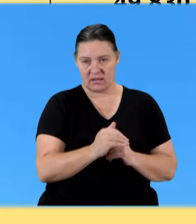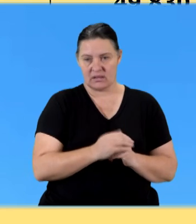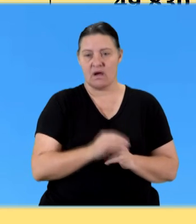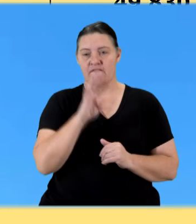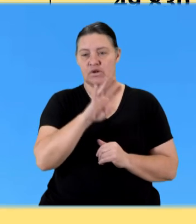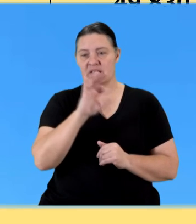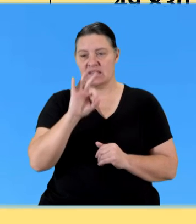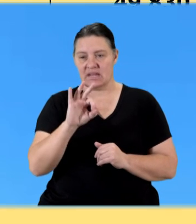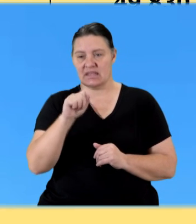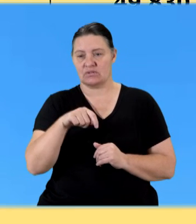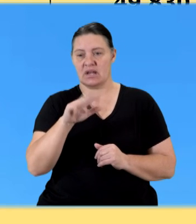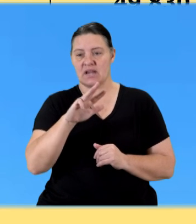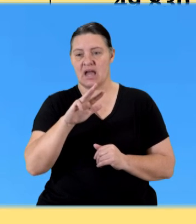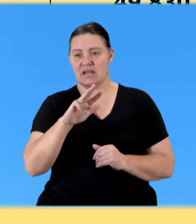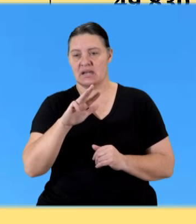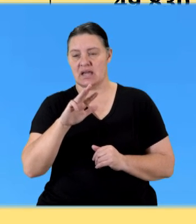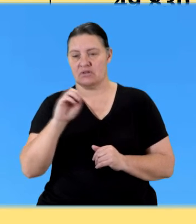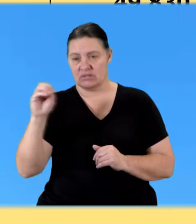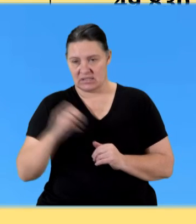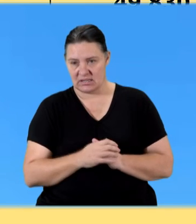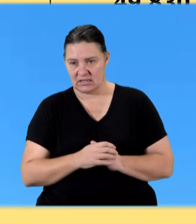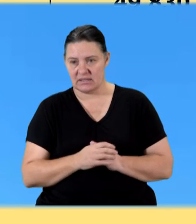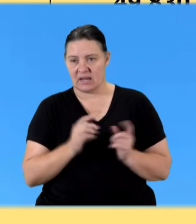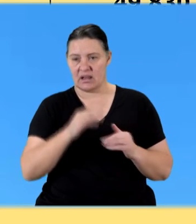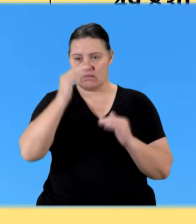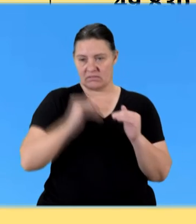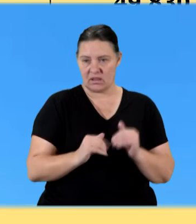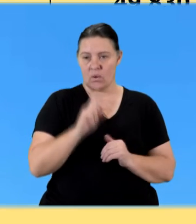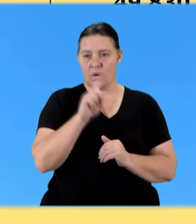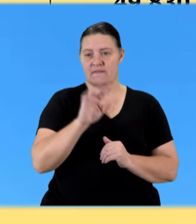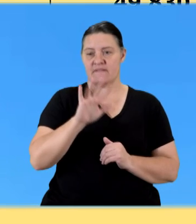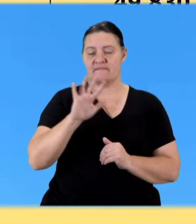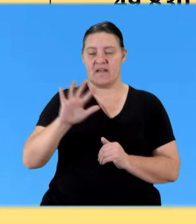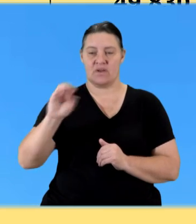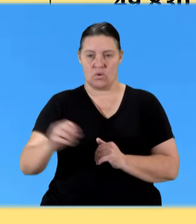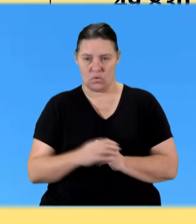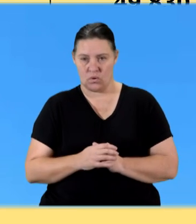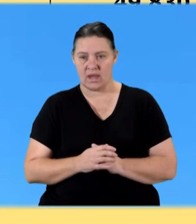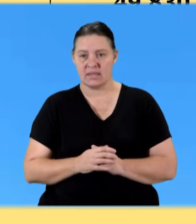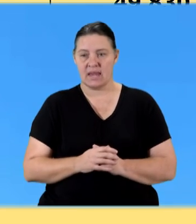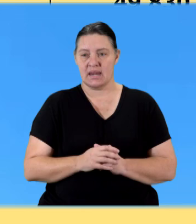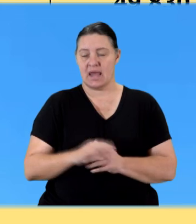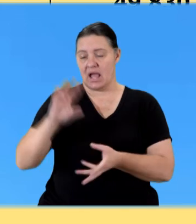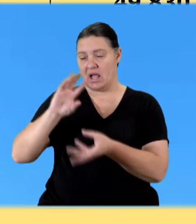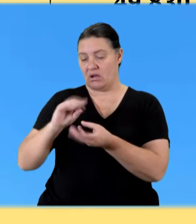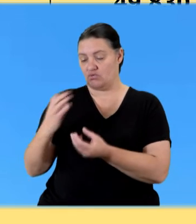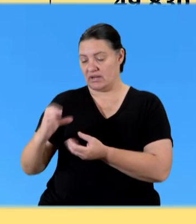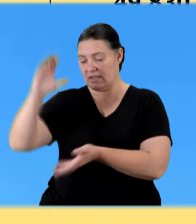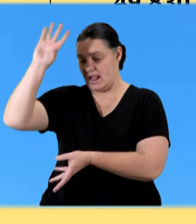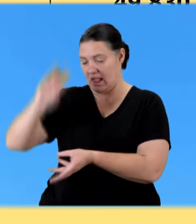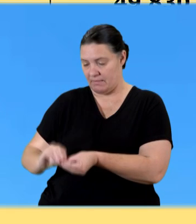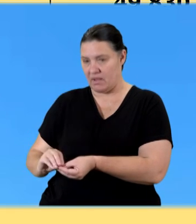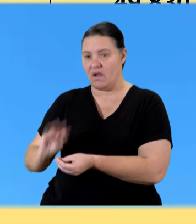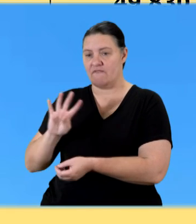get 43,900. We close this bracket, we get 1,550. Then we add the credit side to